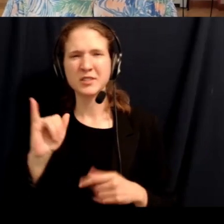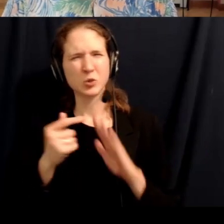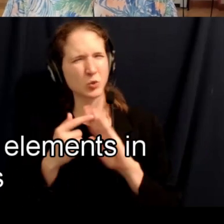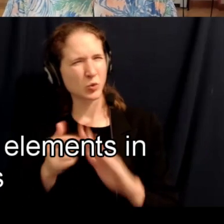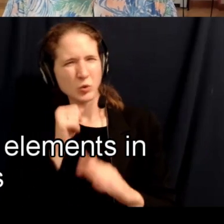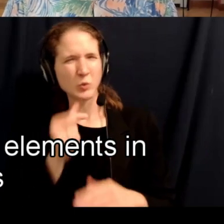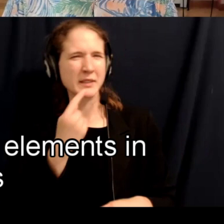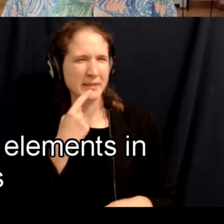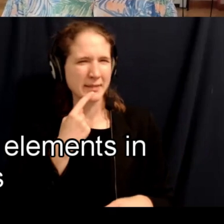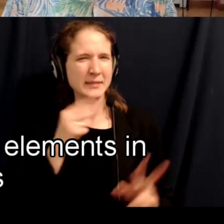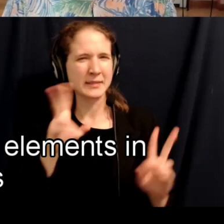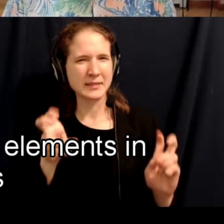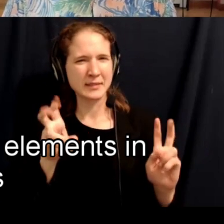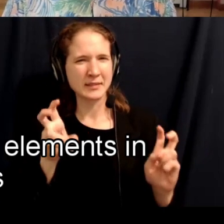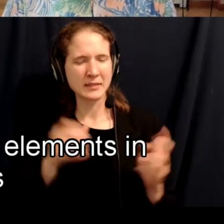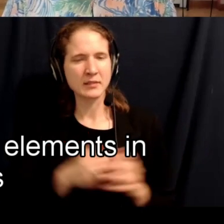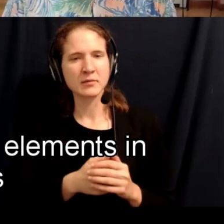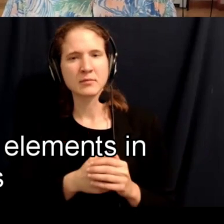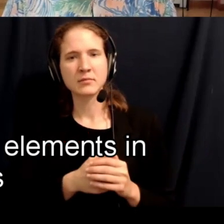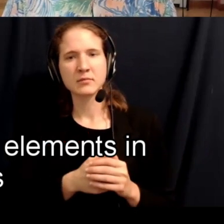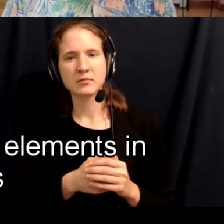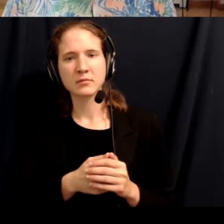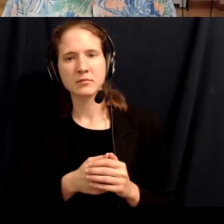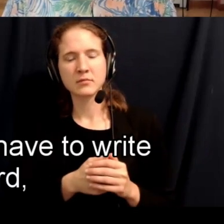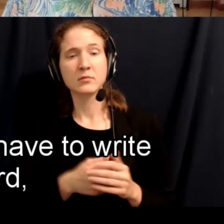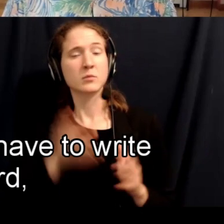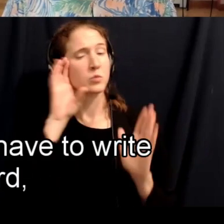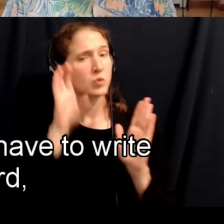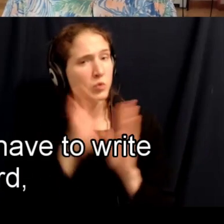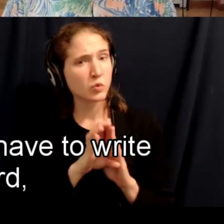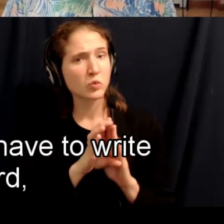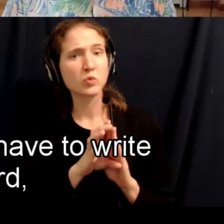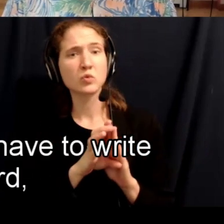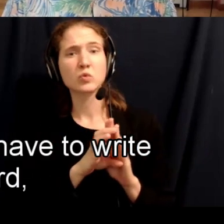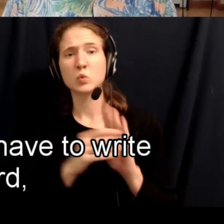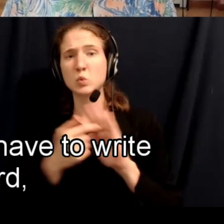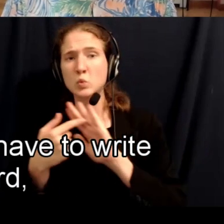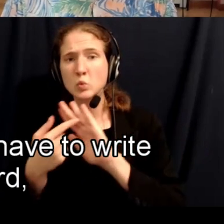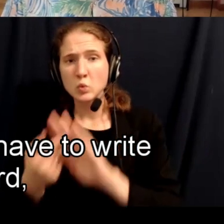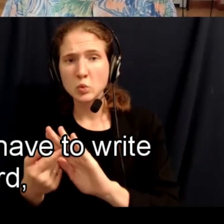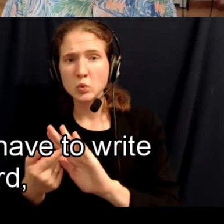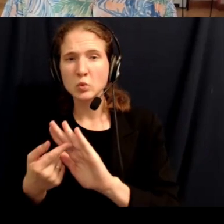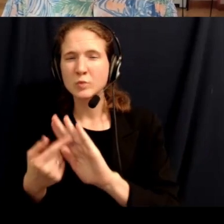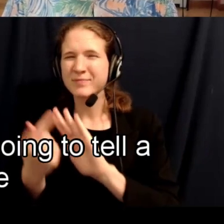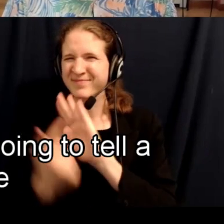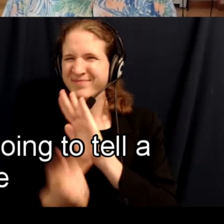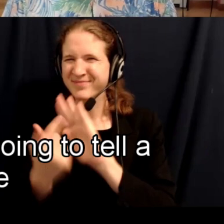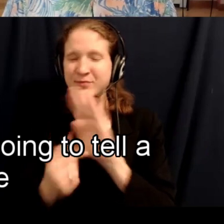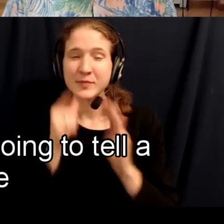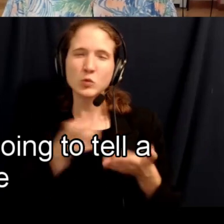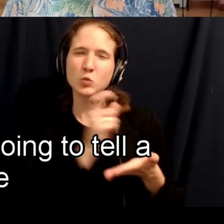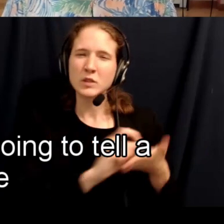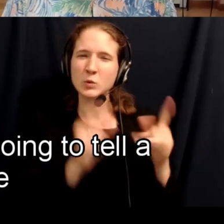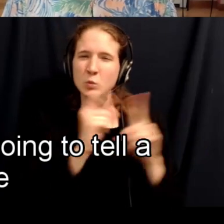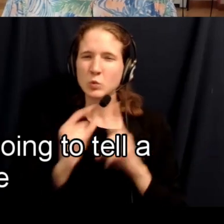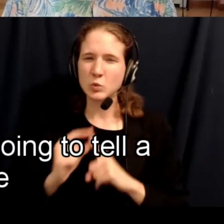say. So it's the idea of bringing in elements in the illustrations that you don't necessarily have to write in the written word, because the pictures